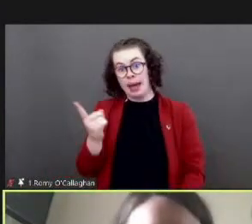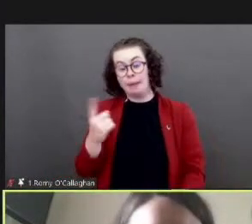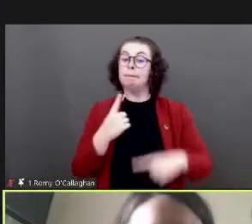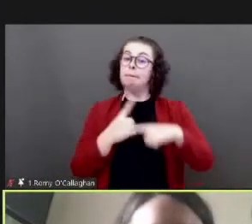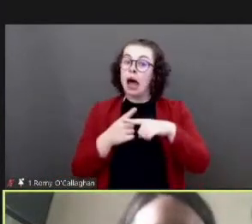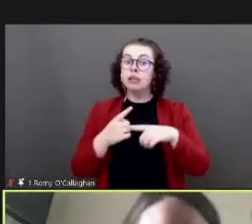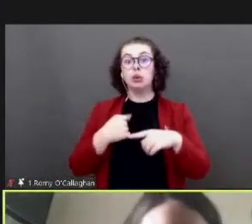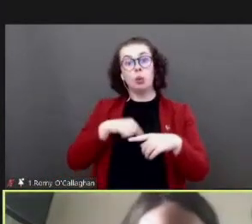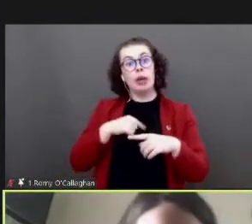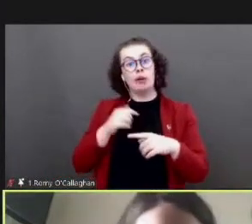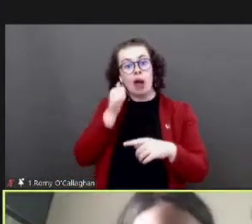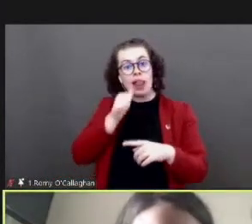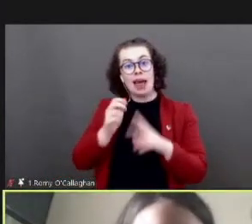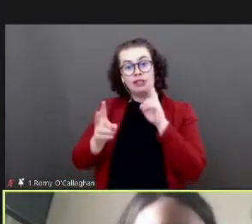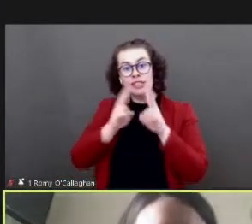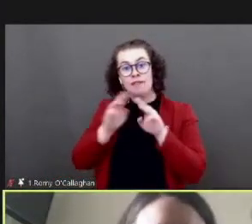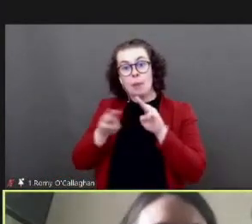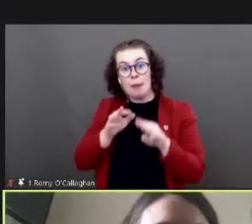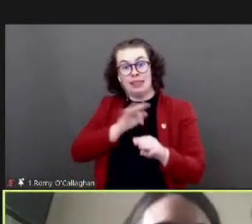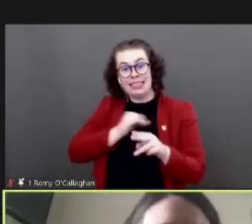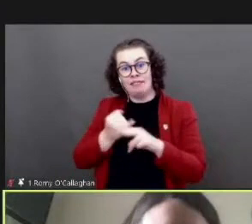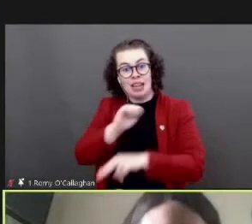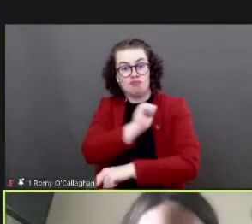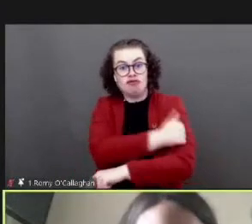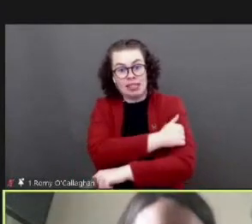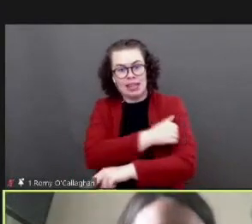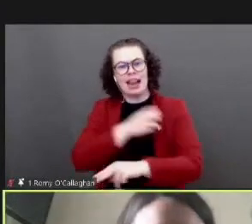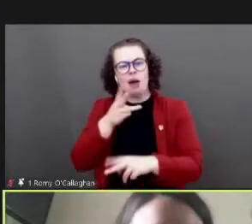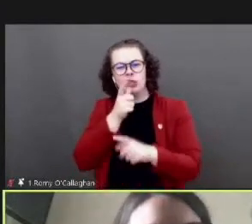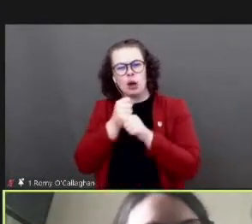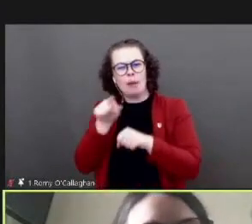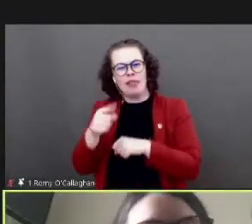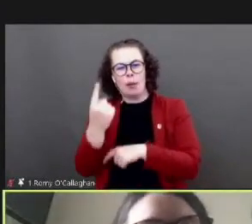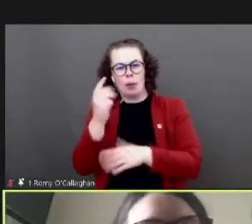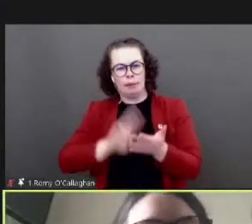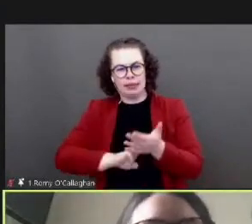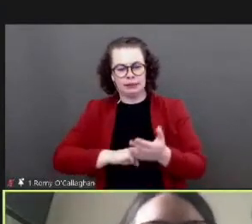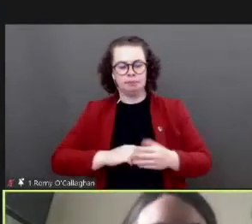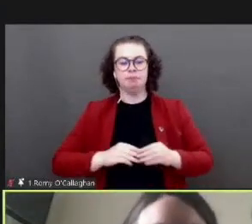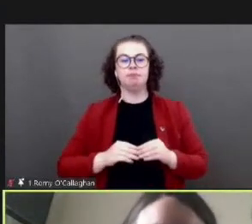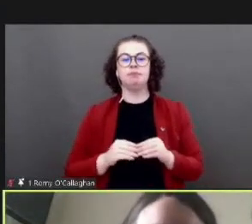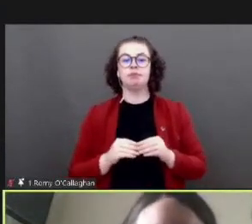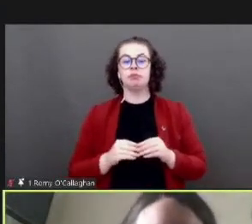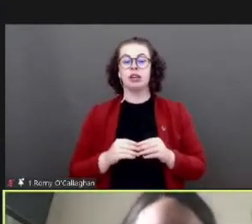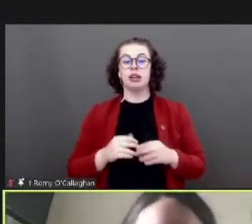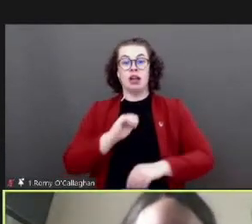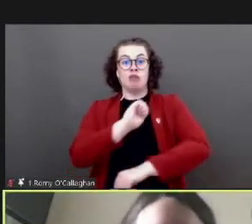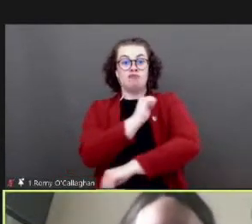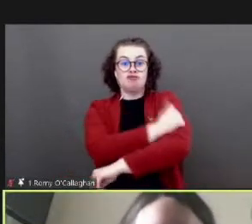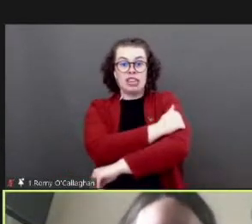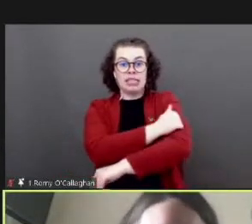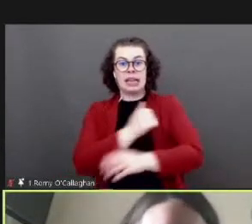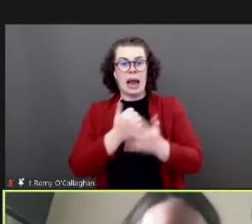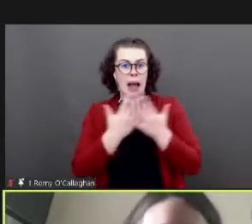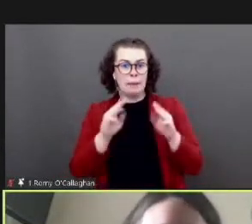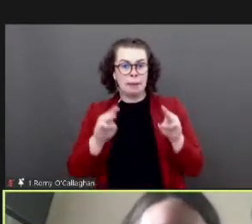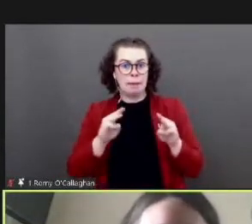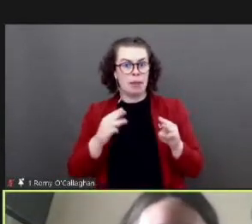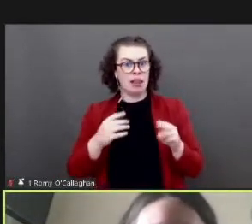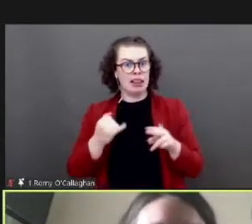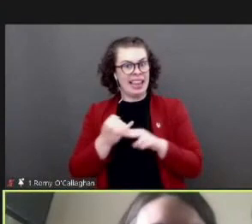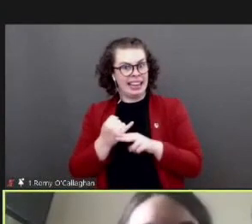prisons themselves. And I'll talk a little bit about that before in a moment. So the prison population in Ireland is